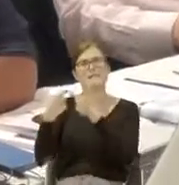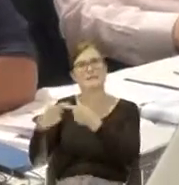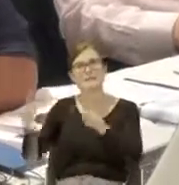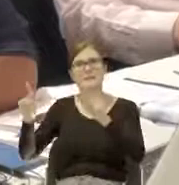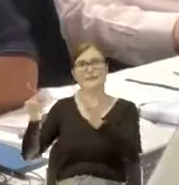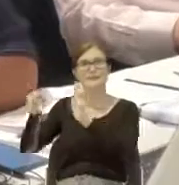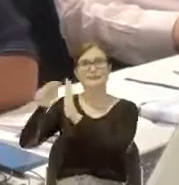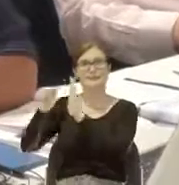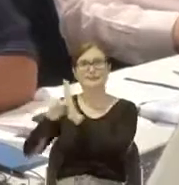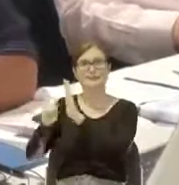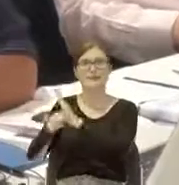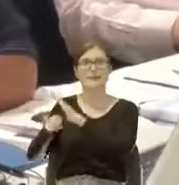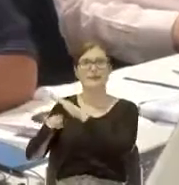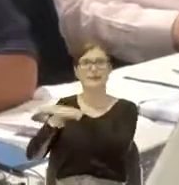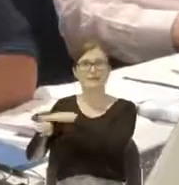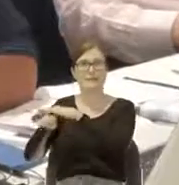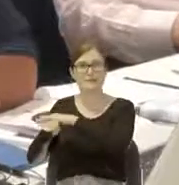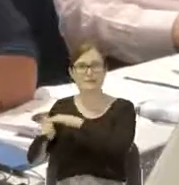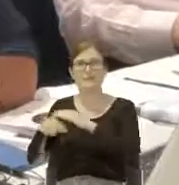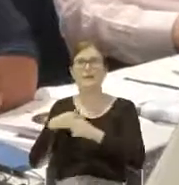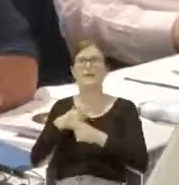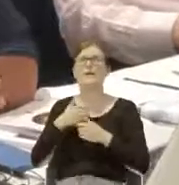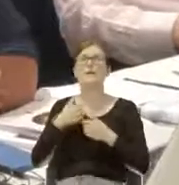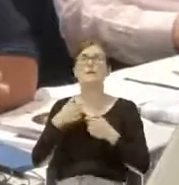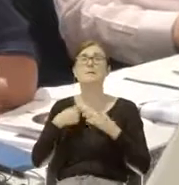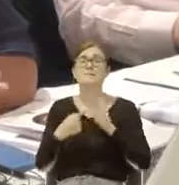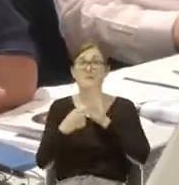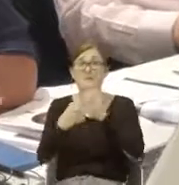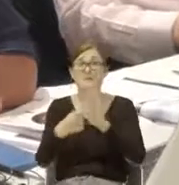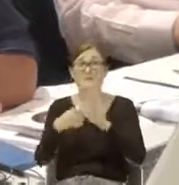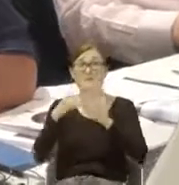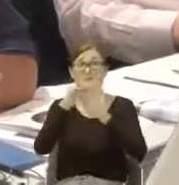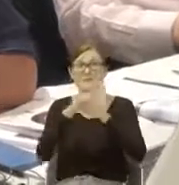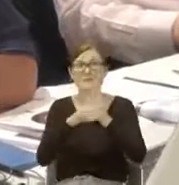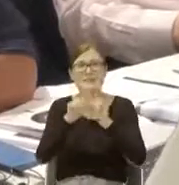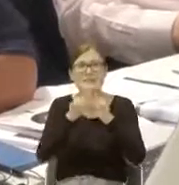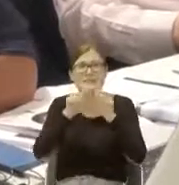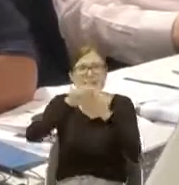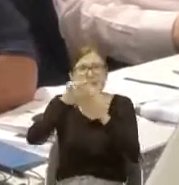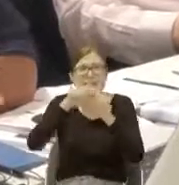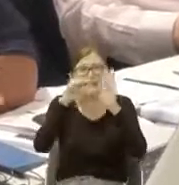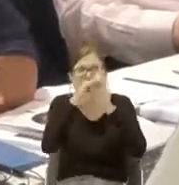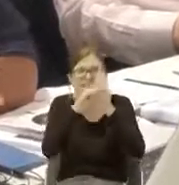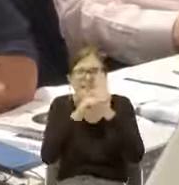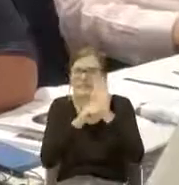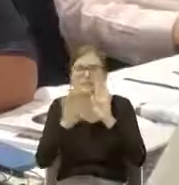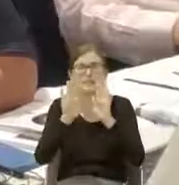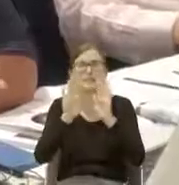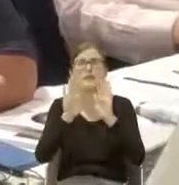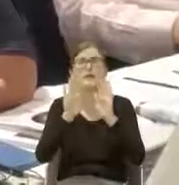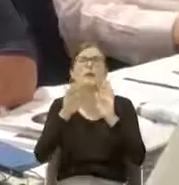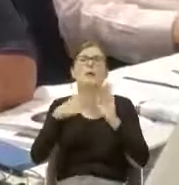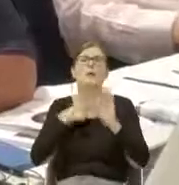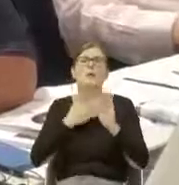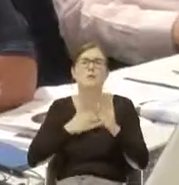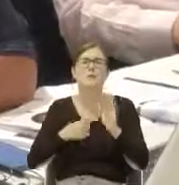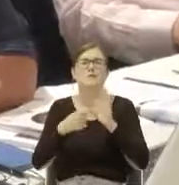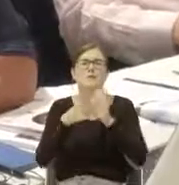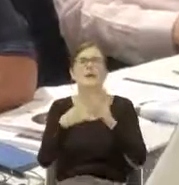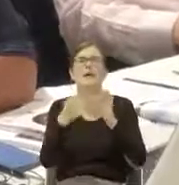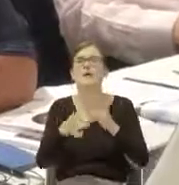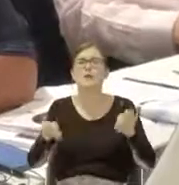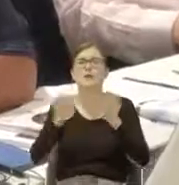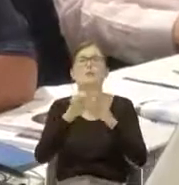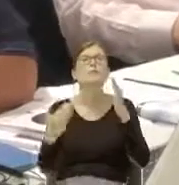One of the key things that the new urban agenda requires is for the countries to adopt a